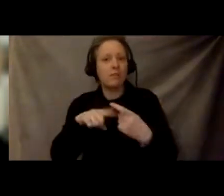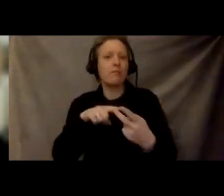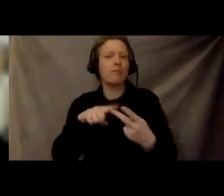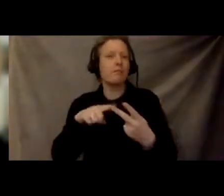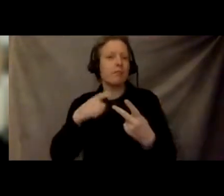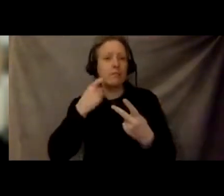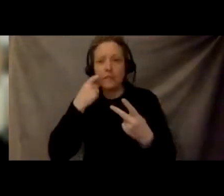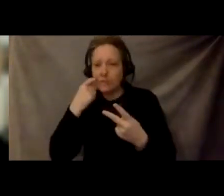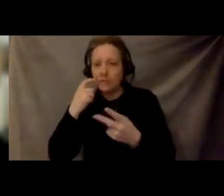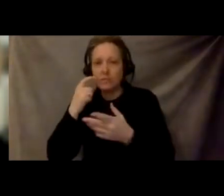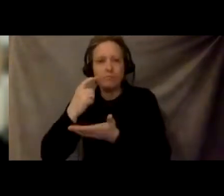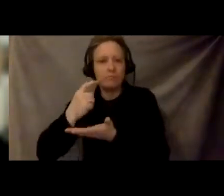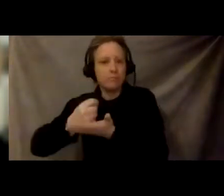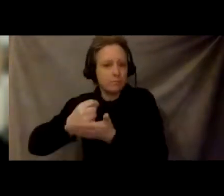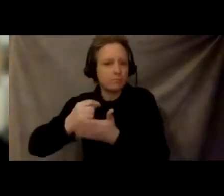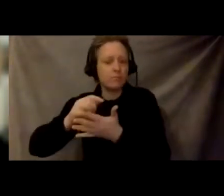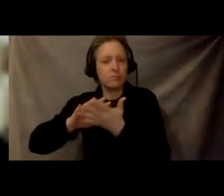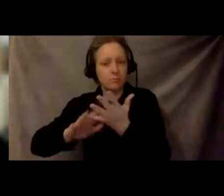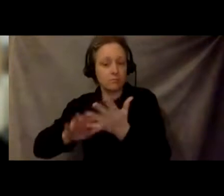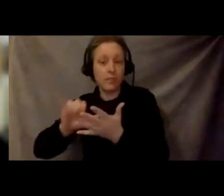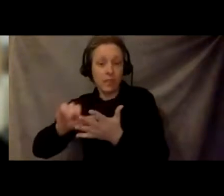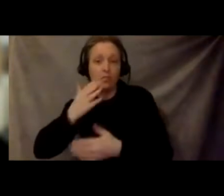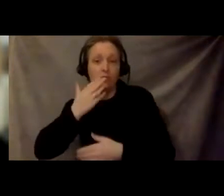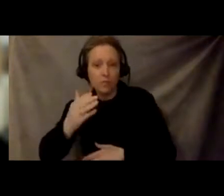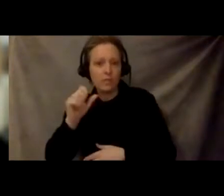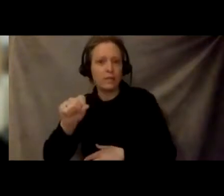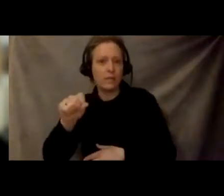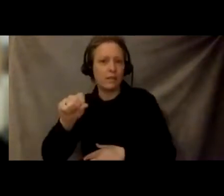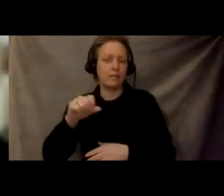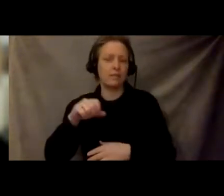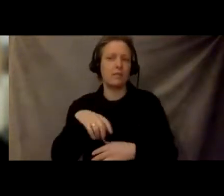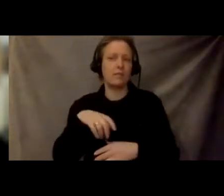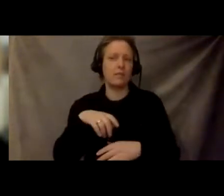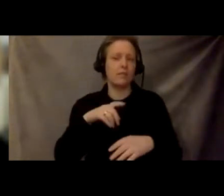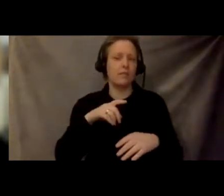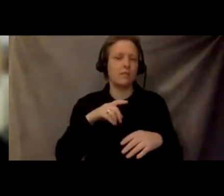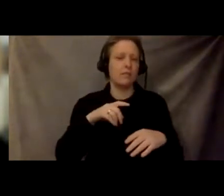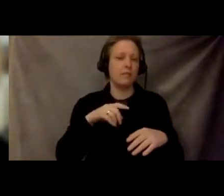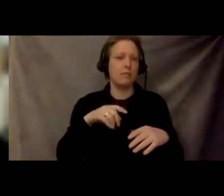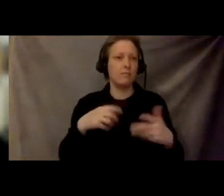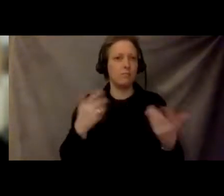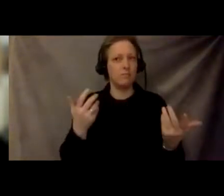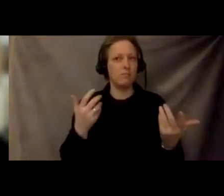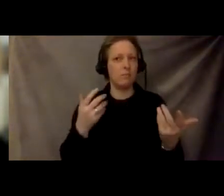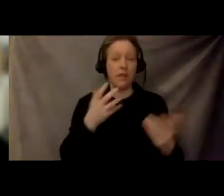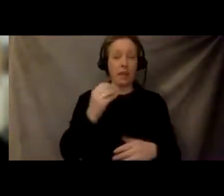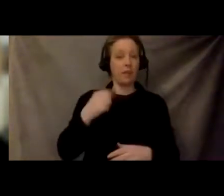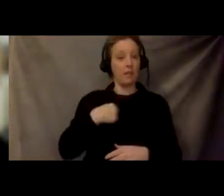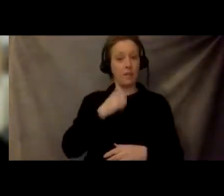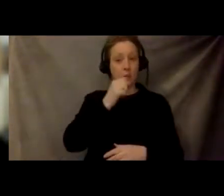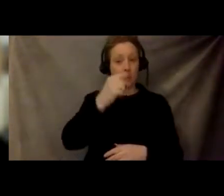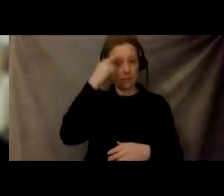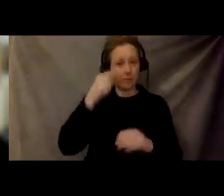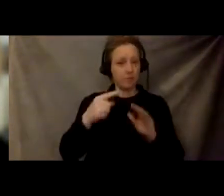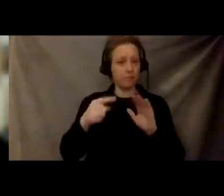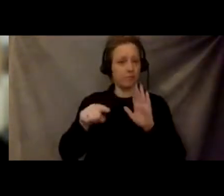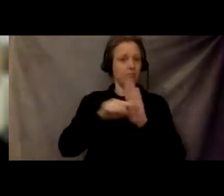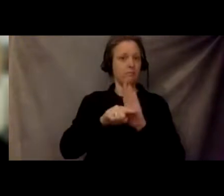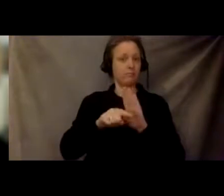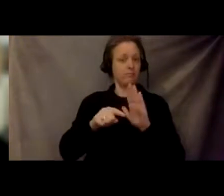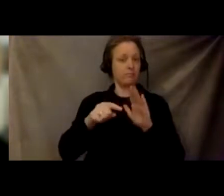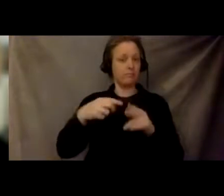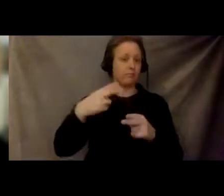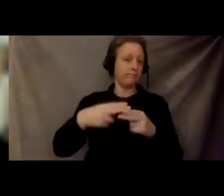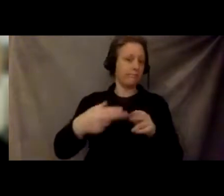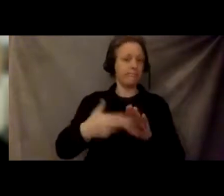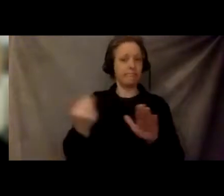some stigma. I think a mental health check ought to be just like a physical check every year. Why can't you go to your doctor